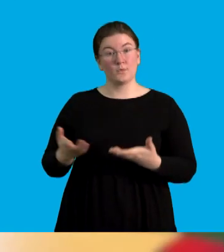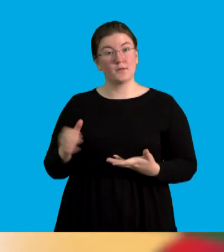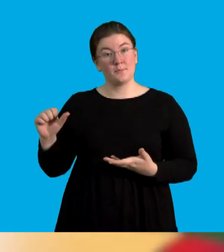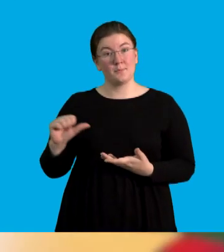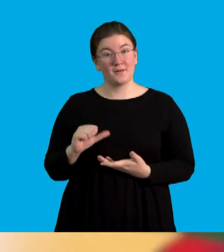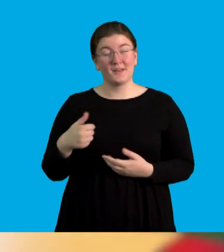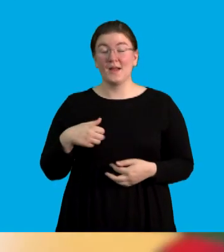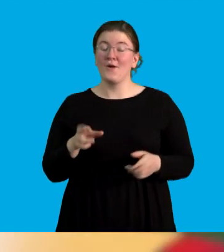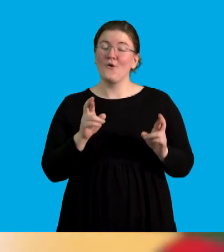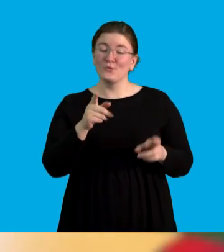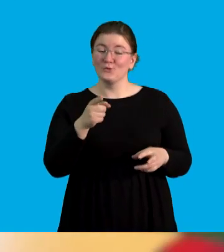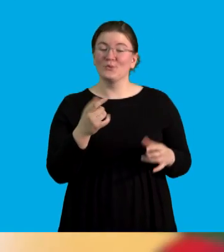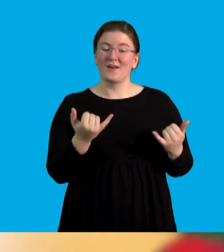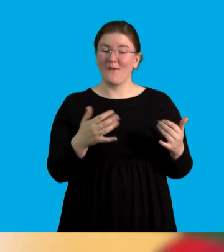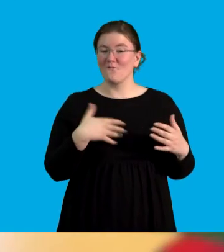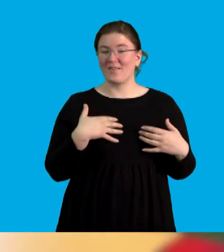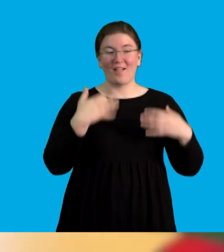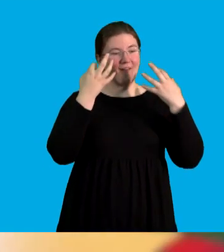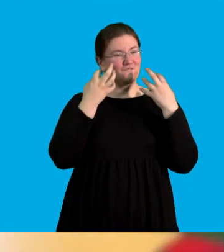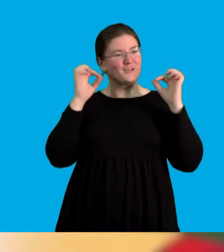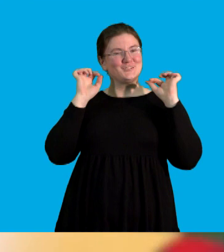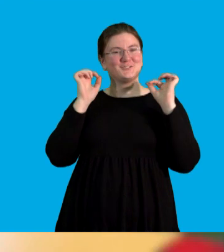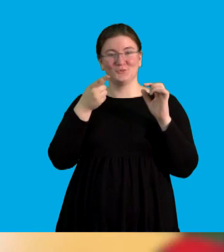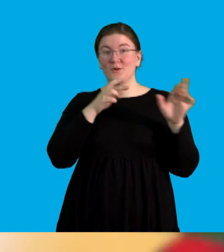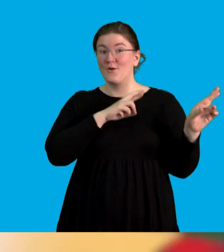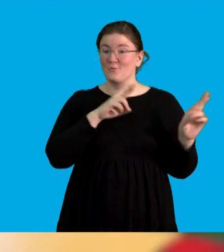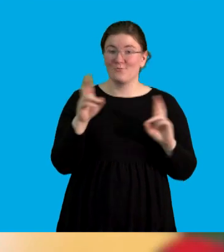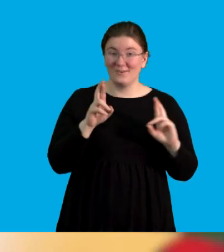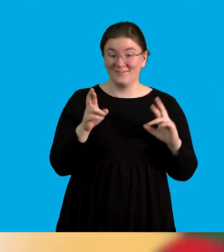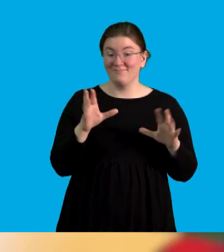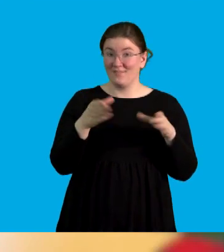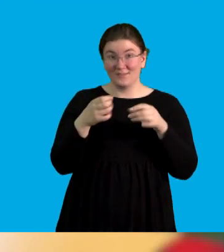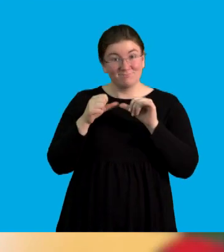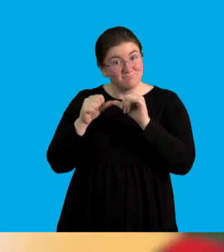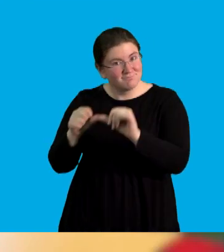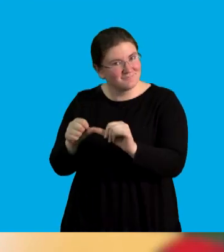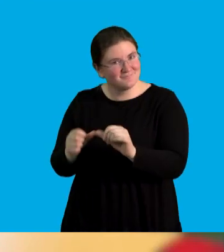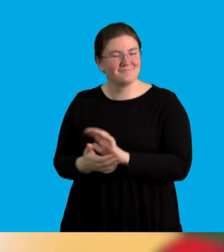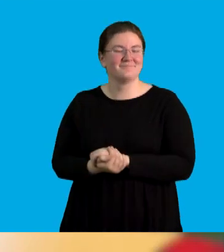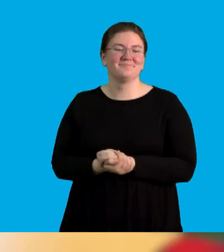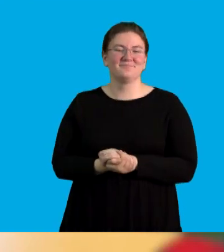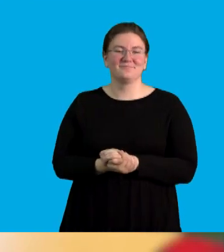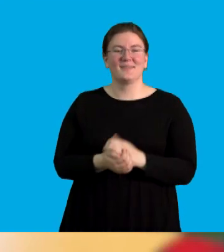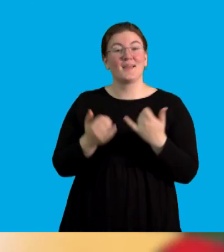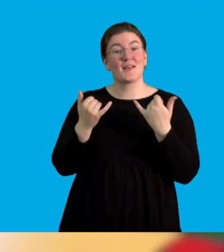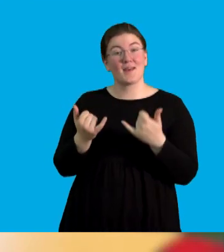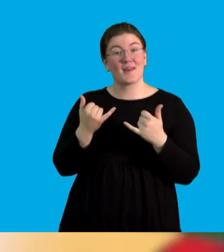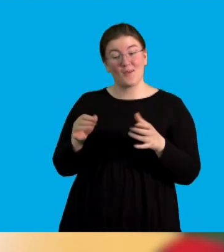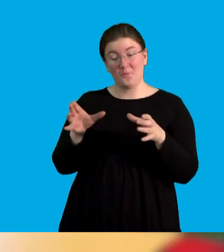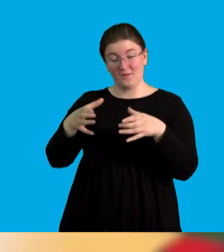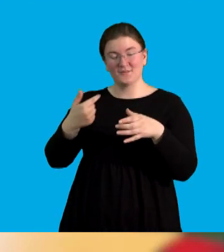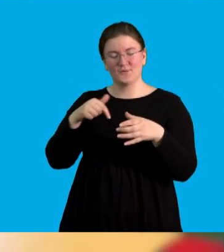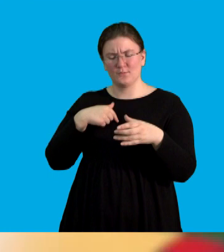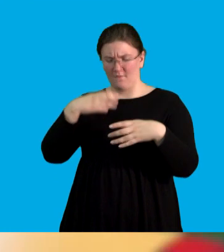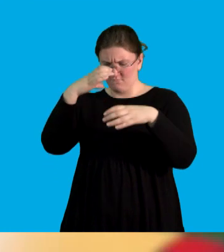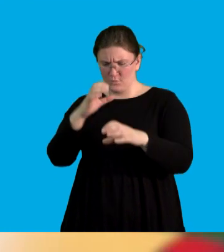Welcome back. I hope you are feeling refreshed and are ready to continue with the lesson. In this part of the lesson, we